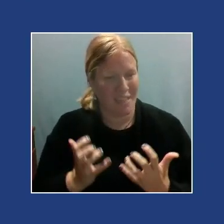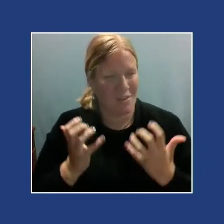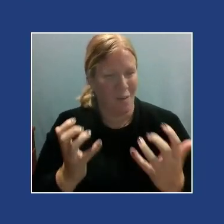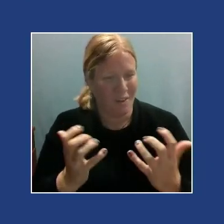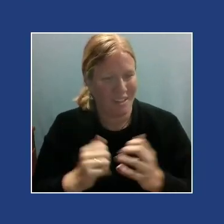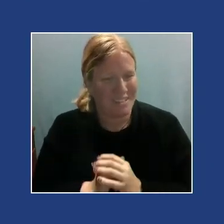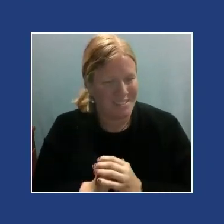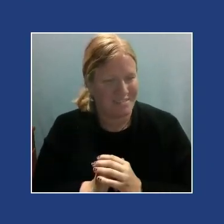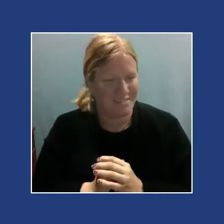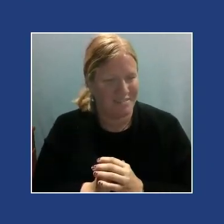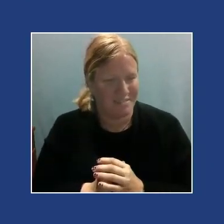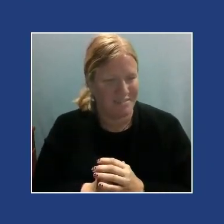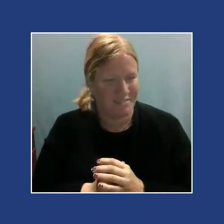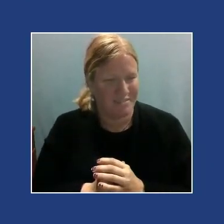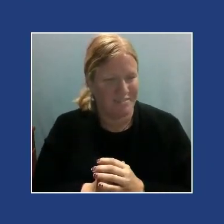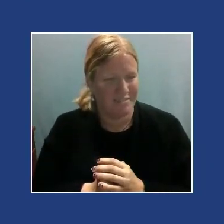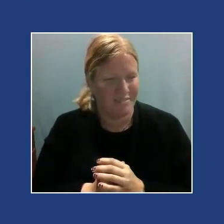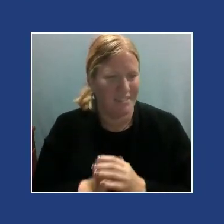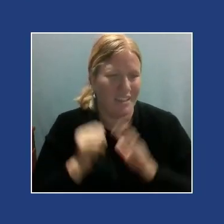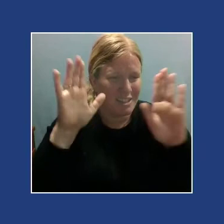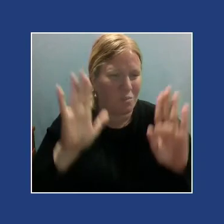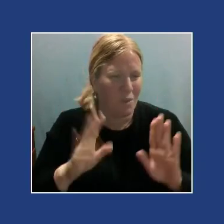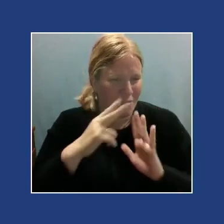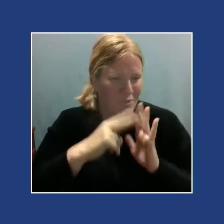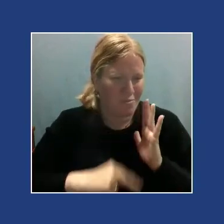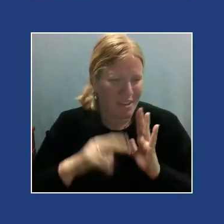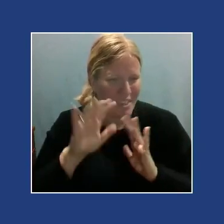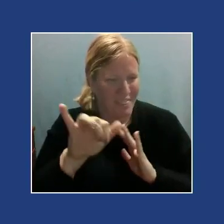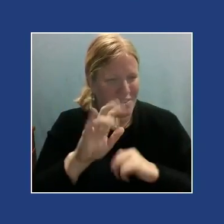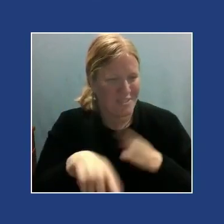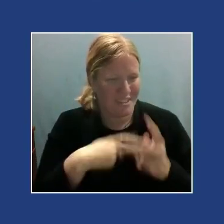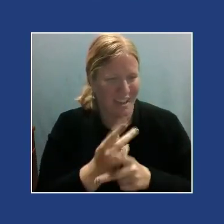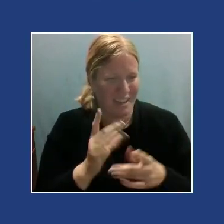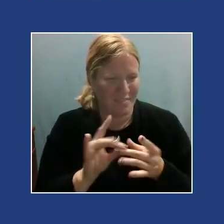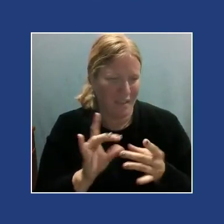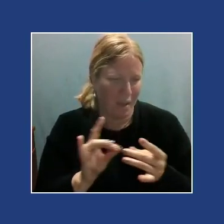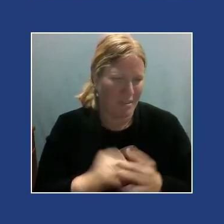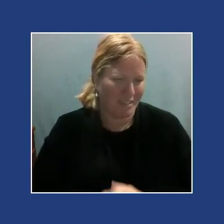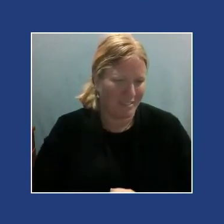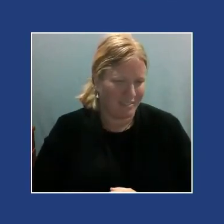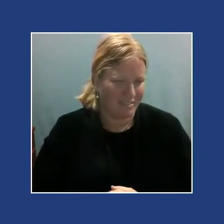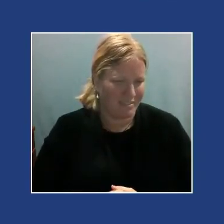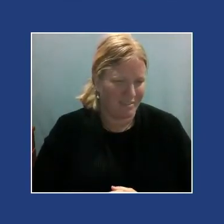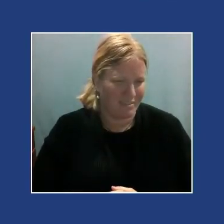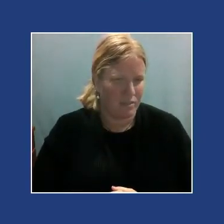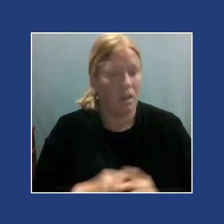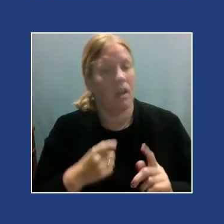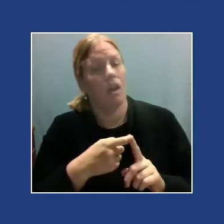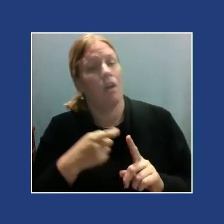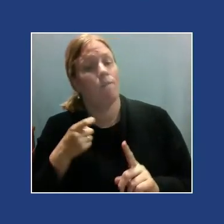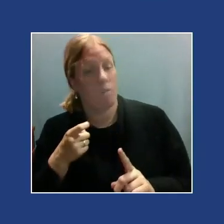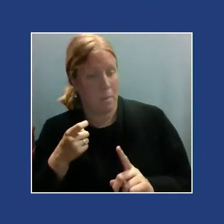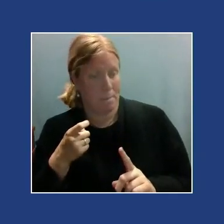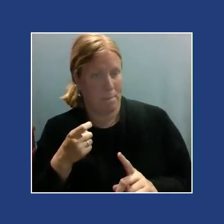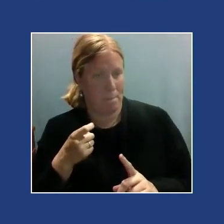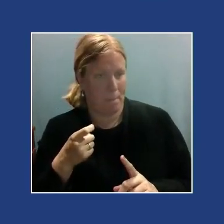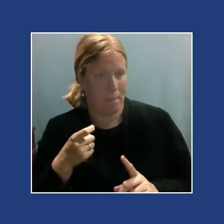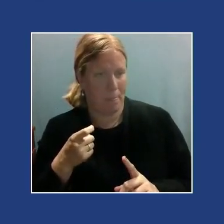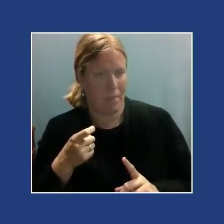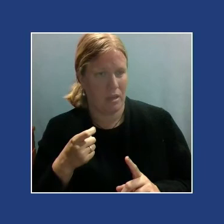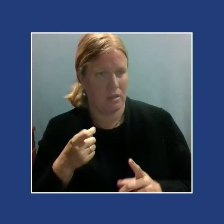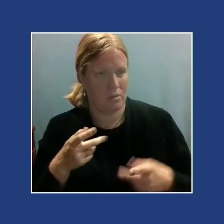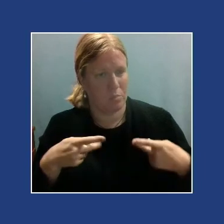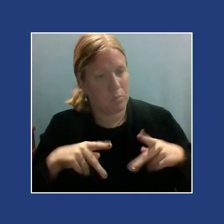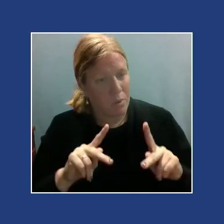it's wonderful to read all those comments. from a, I guess,